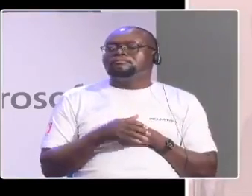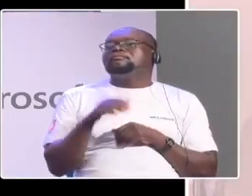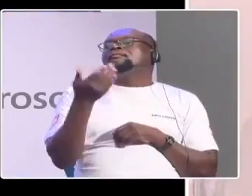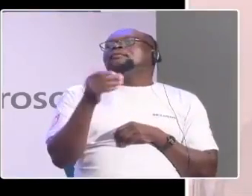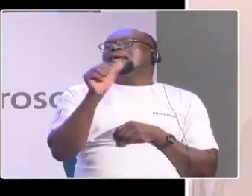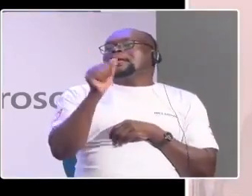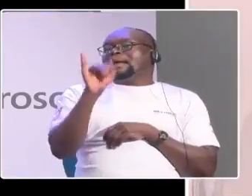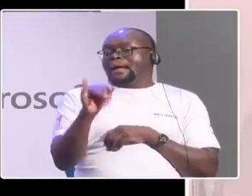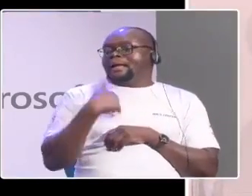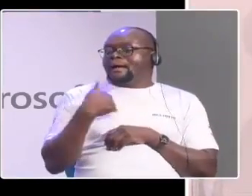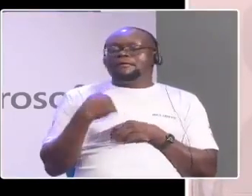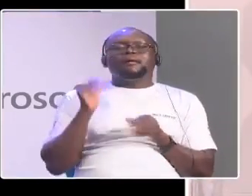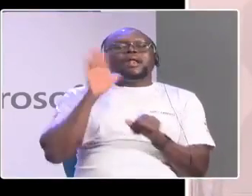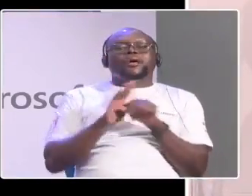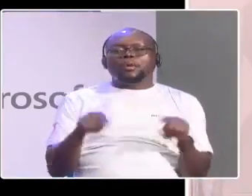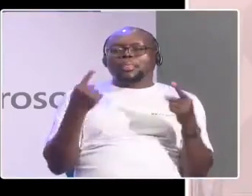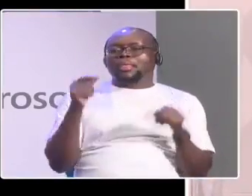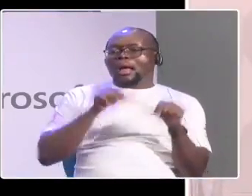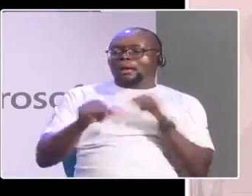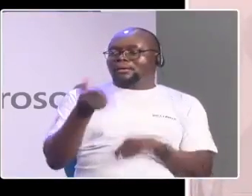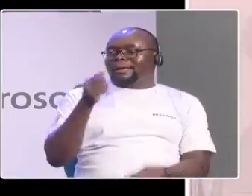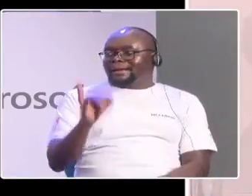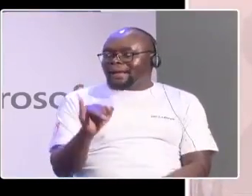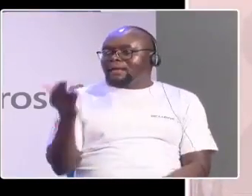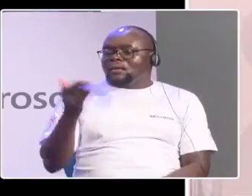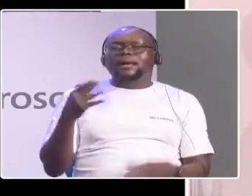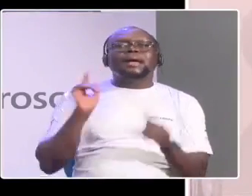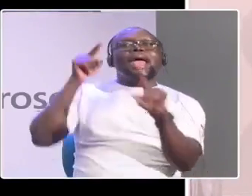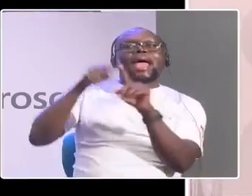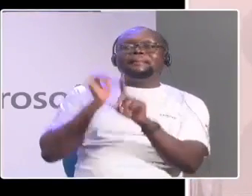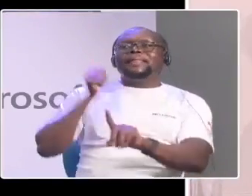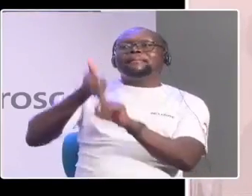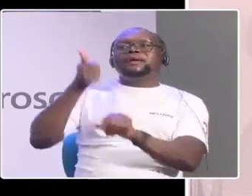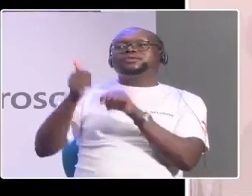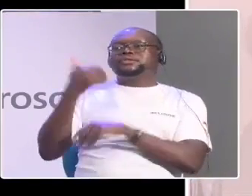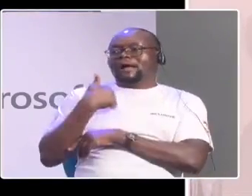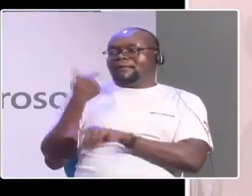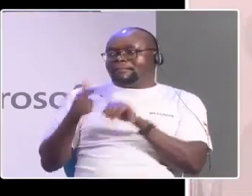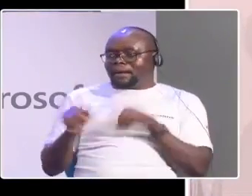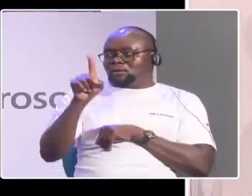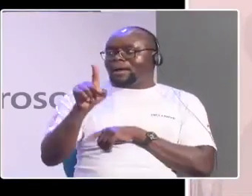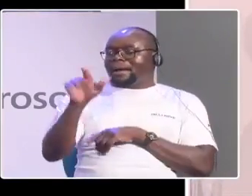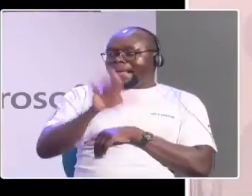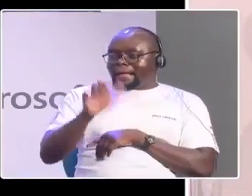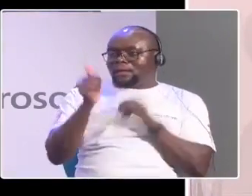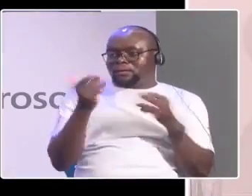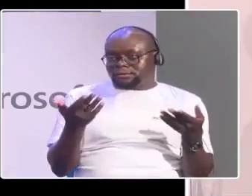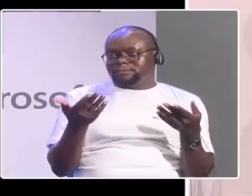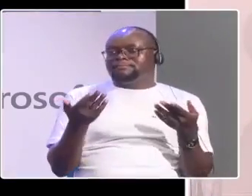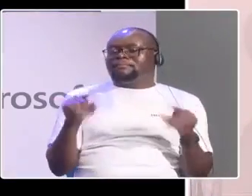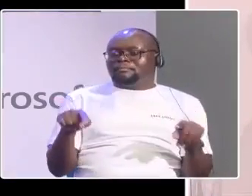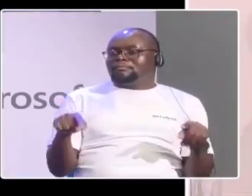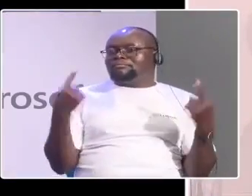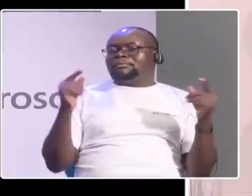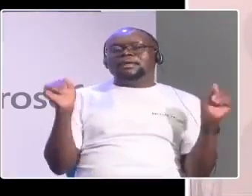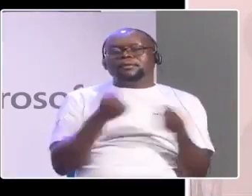AI, there's a lot of controversy around AI, where it's going, what impact it'll have. But there is one piece that is